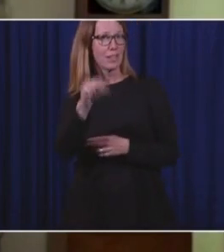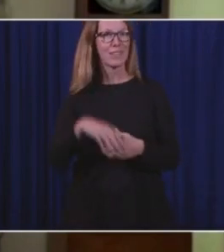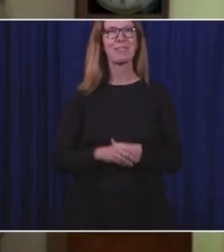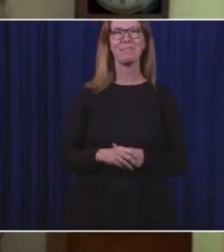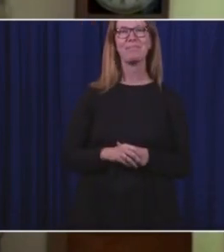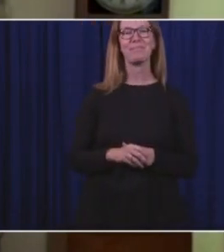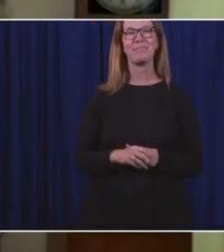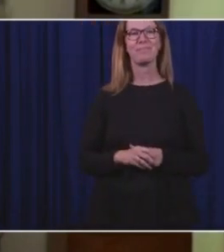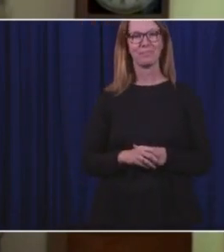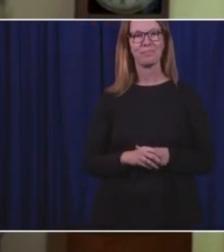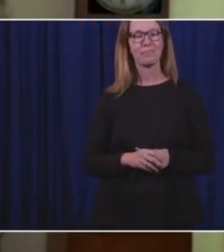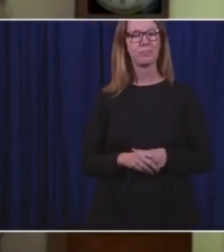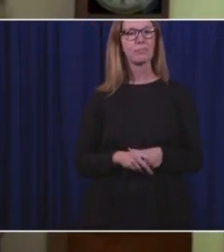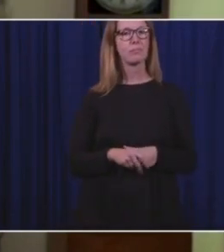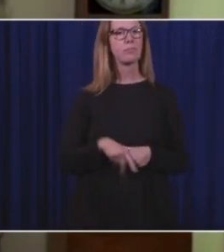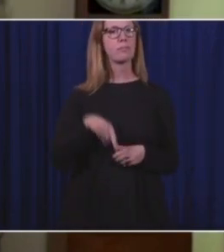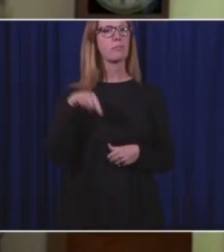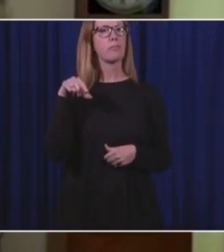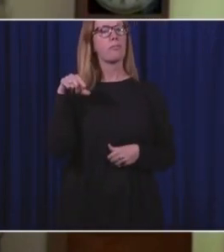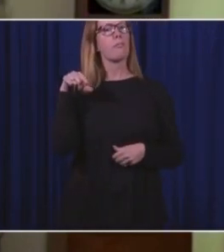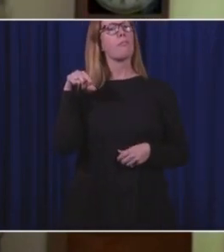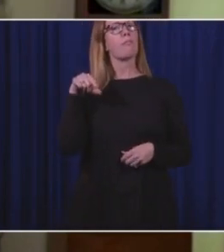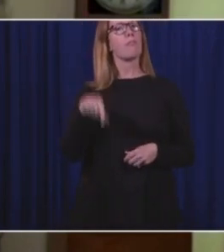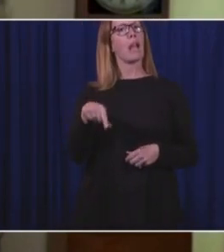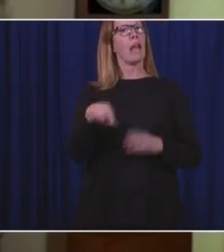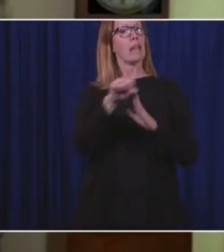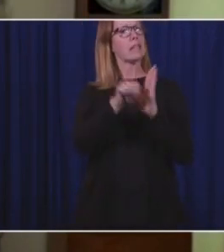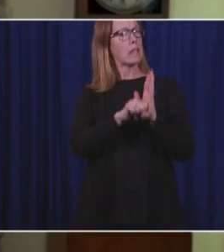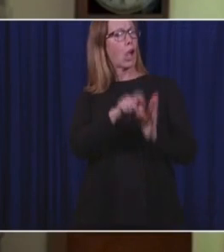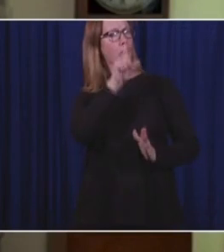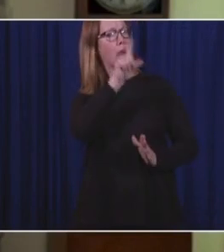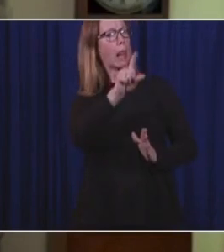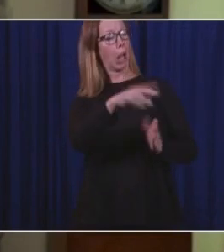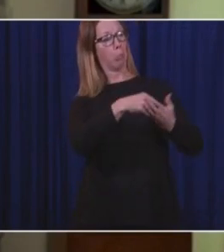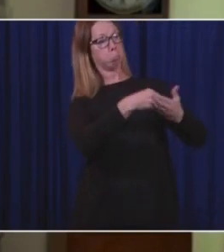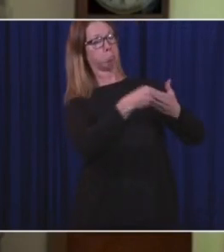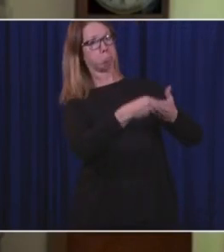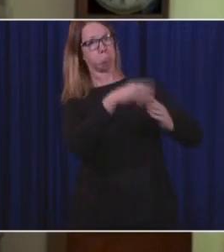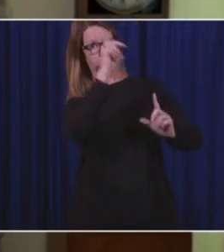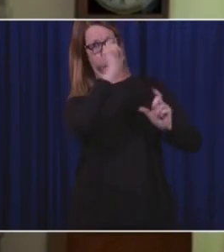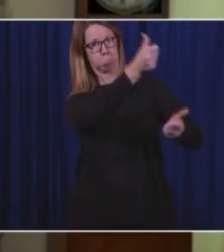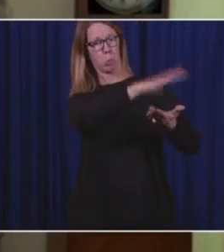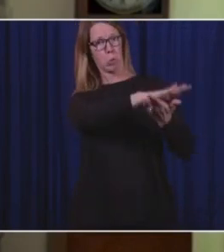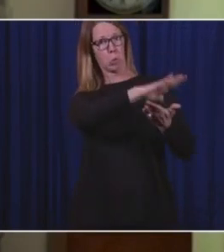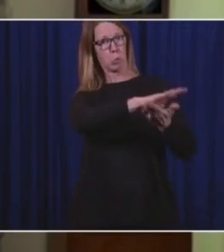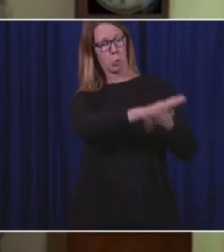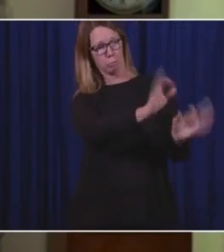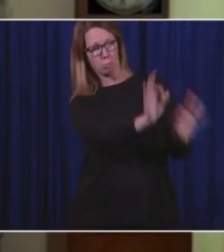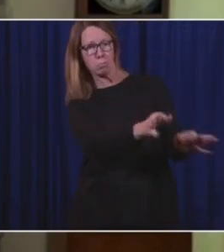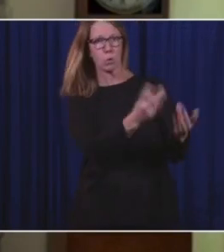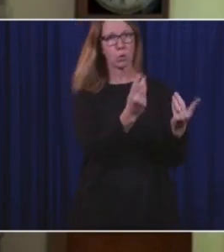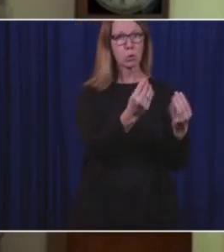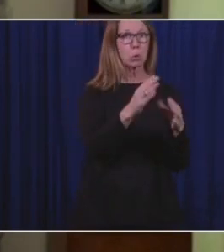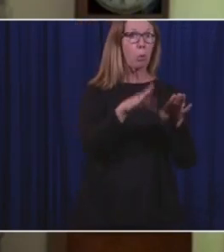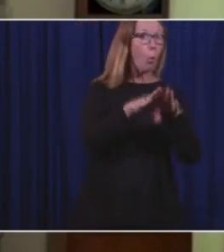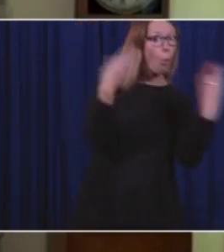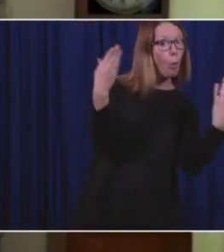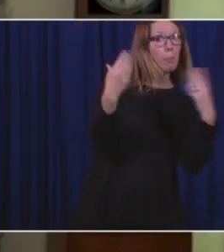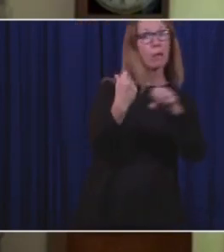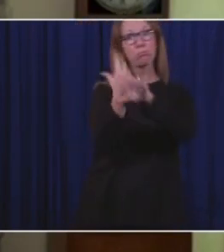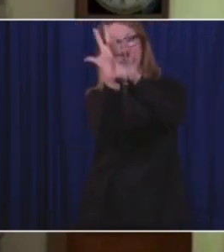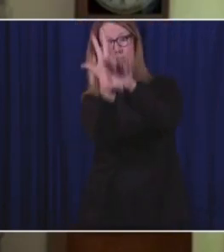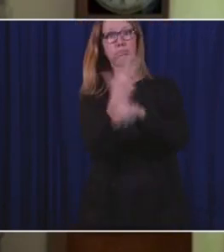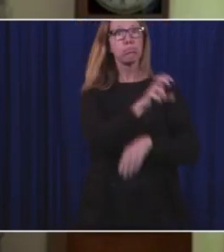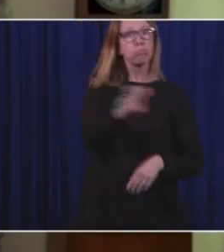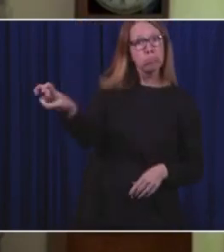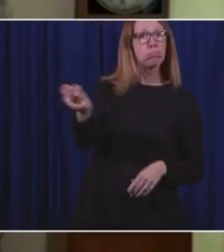the state has been very lenient with the school districts, letting them kind of make their own decisions about whether to stay open, whether to close, you know,